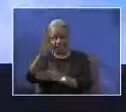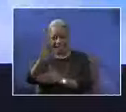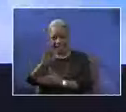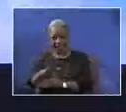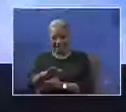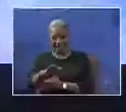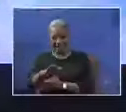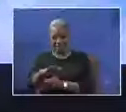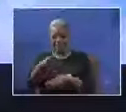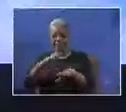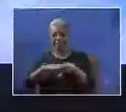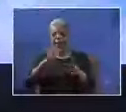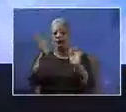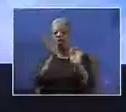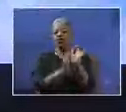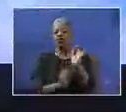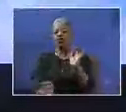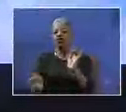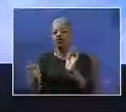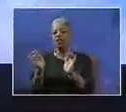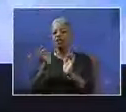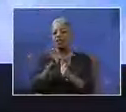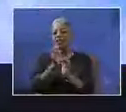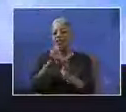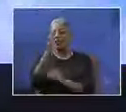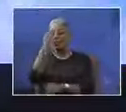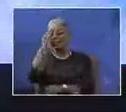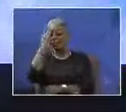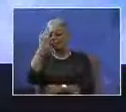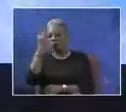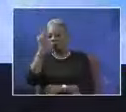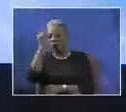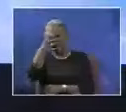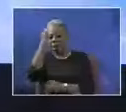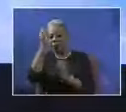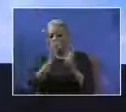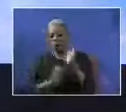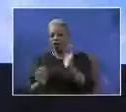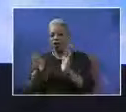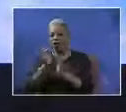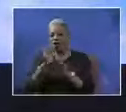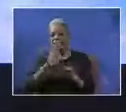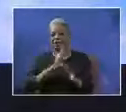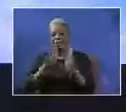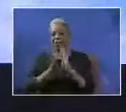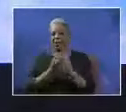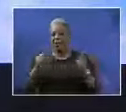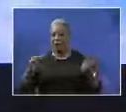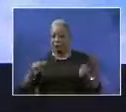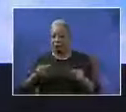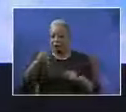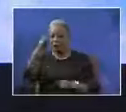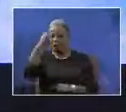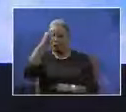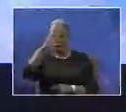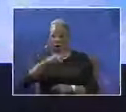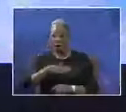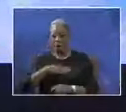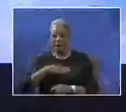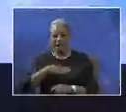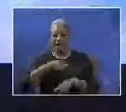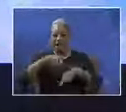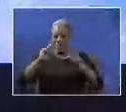hand on Jesus because he was wounded for my transgressions. He was